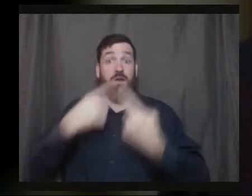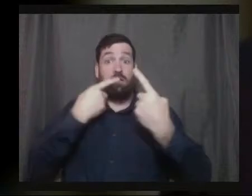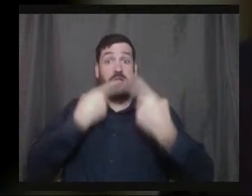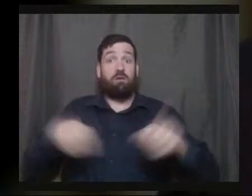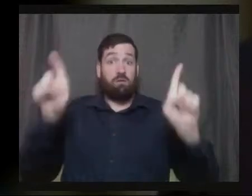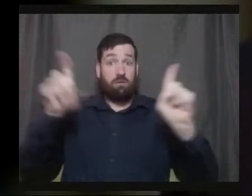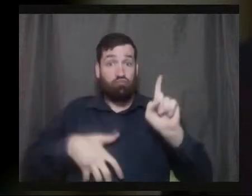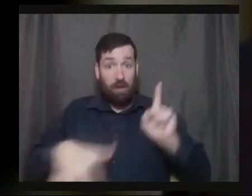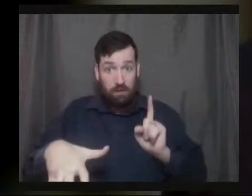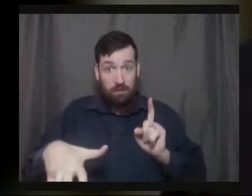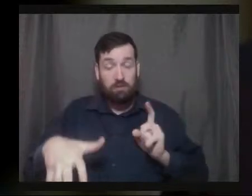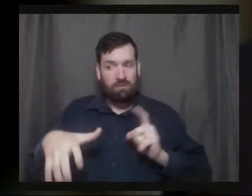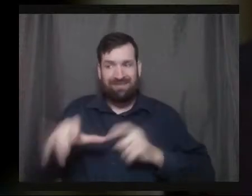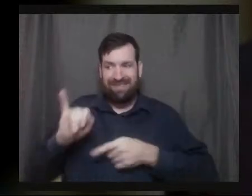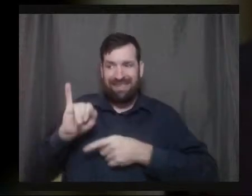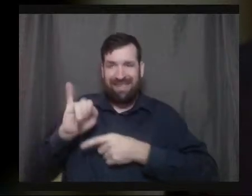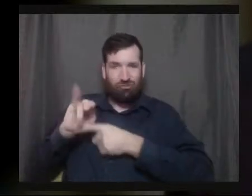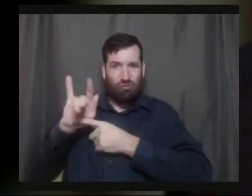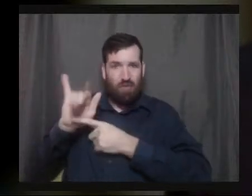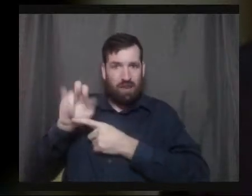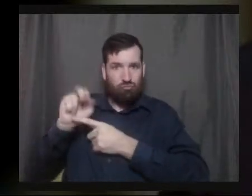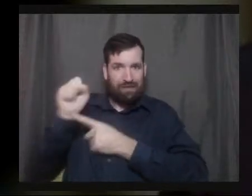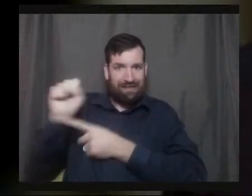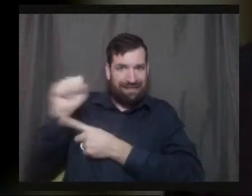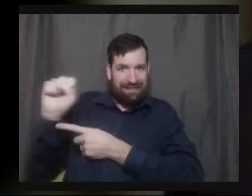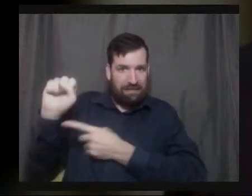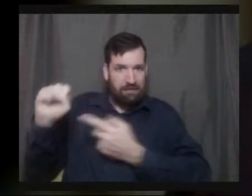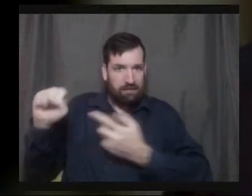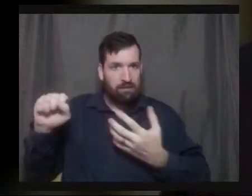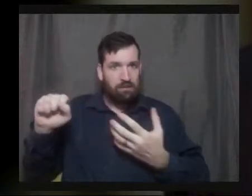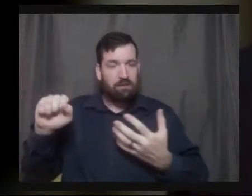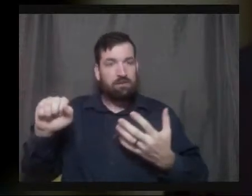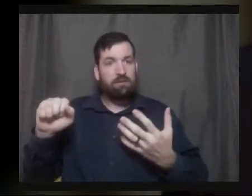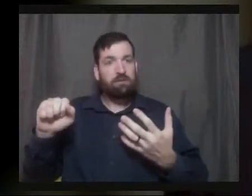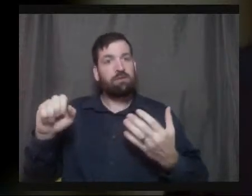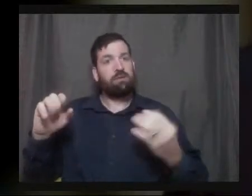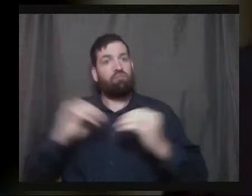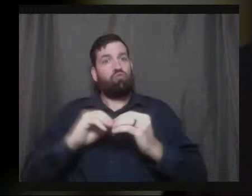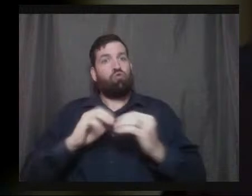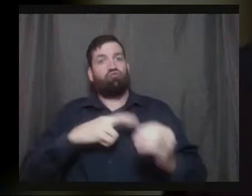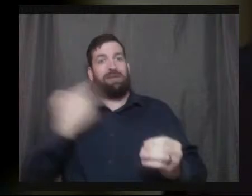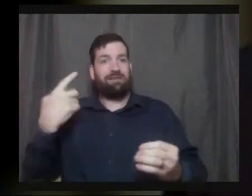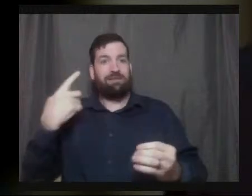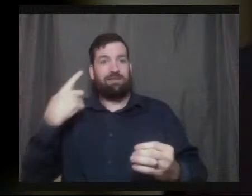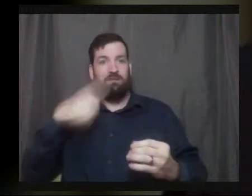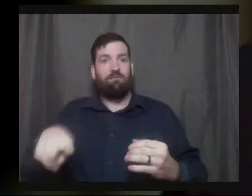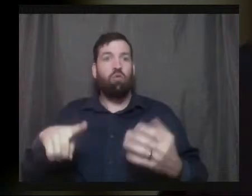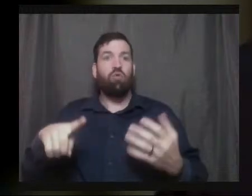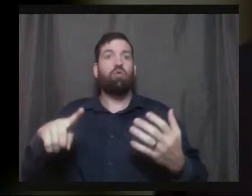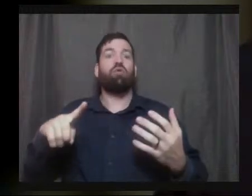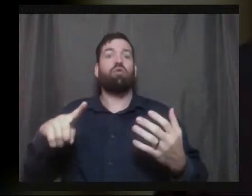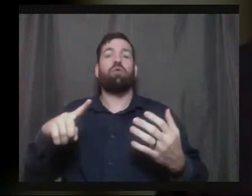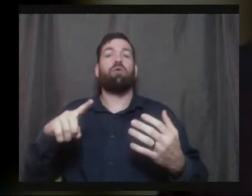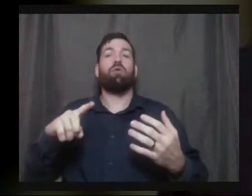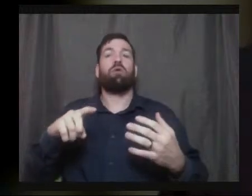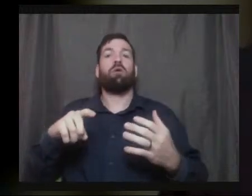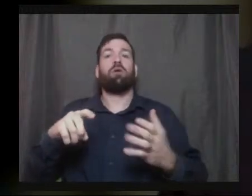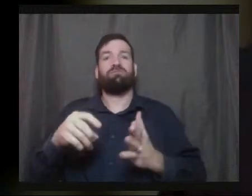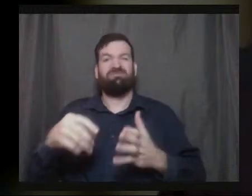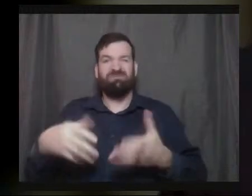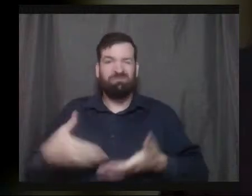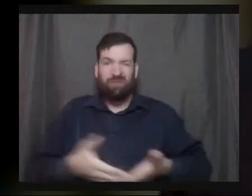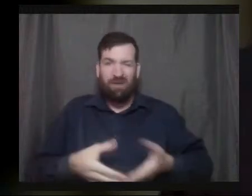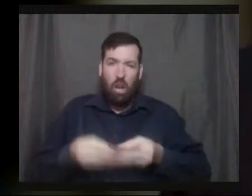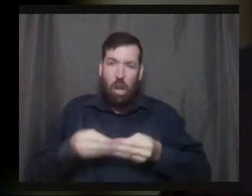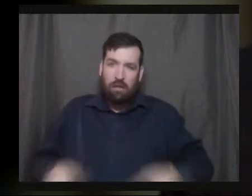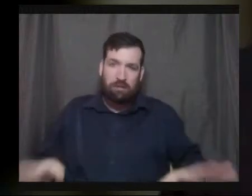that insulin resistance being present, there are increased risks for miscarriages to occur. There are also increased risks